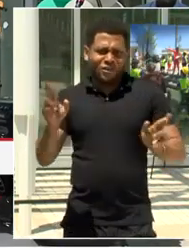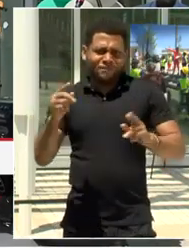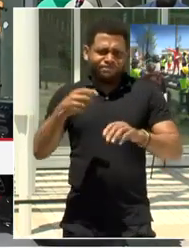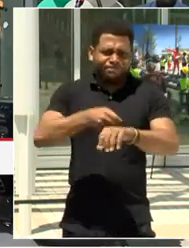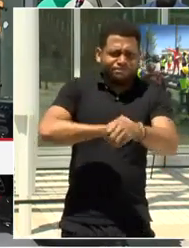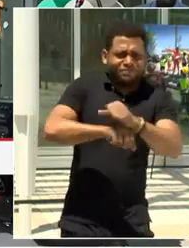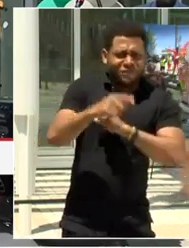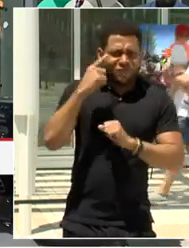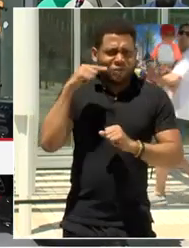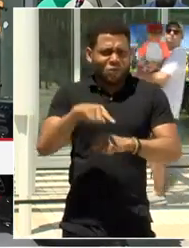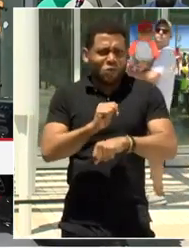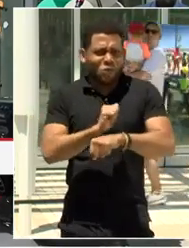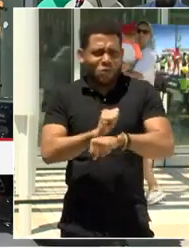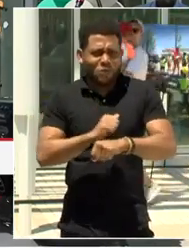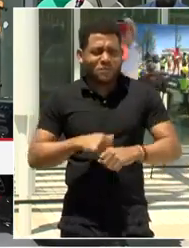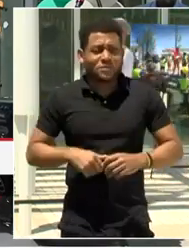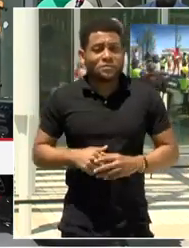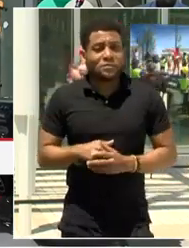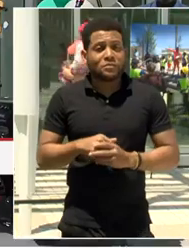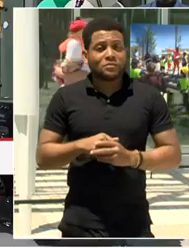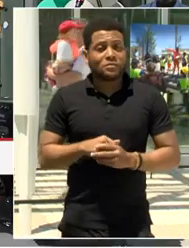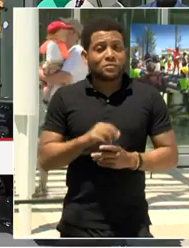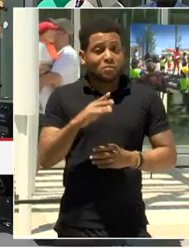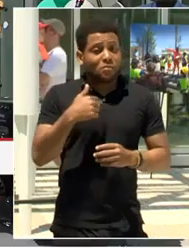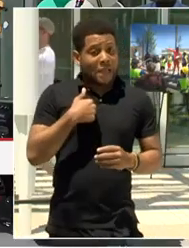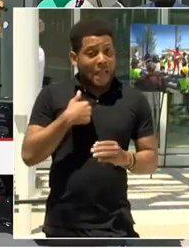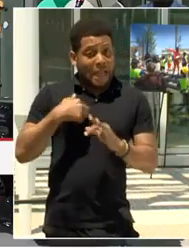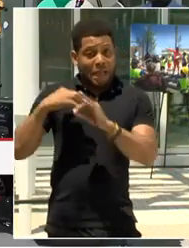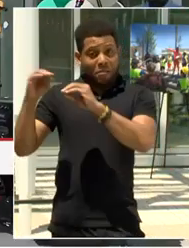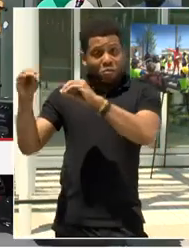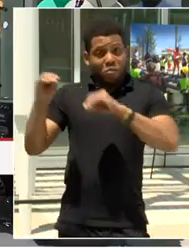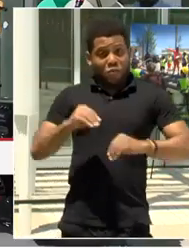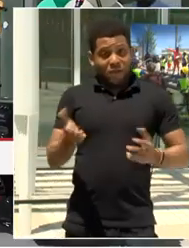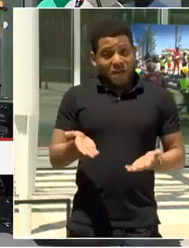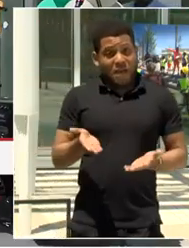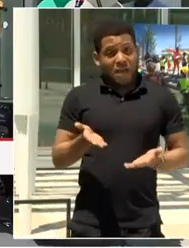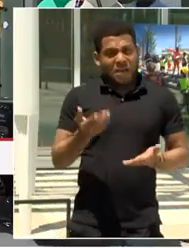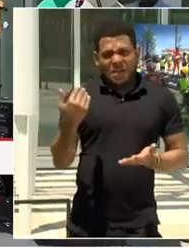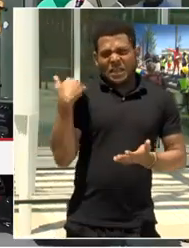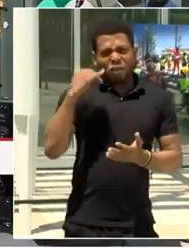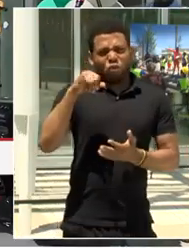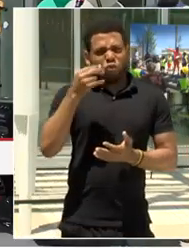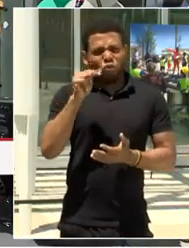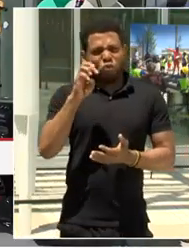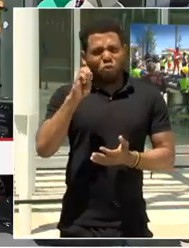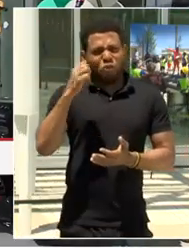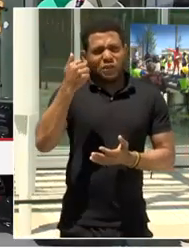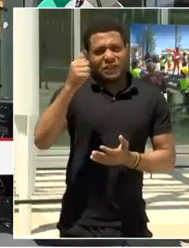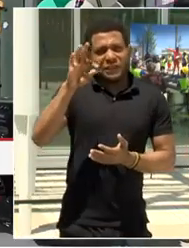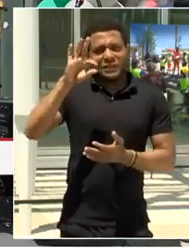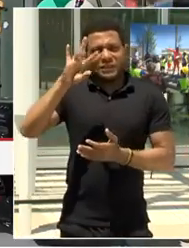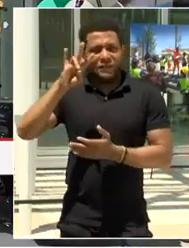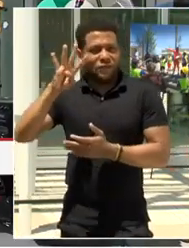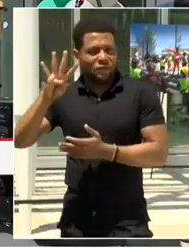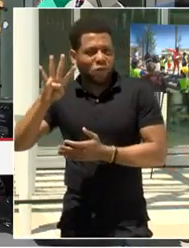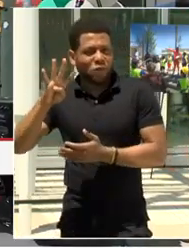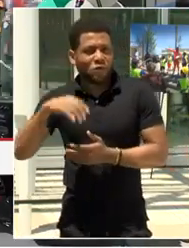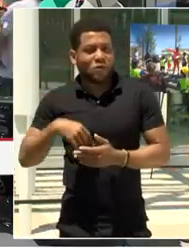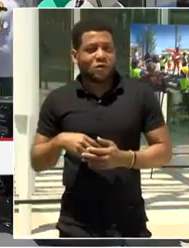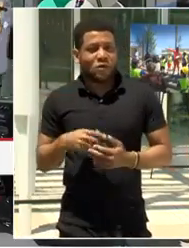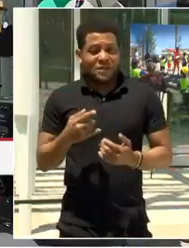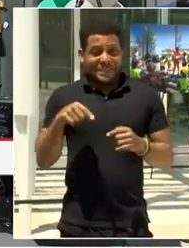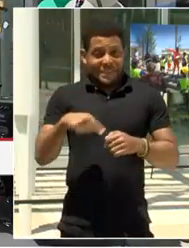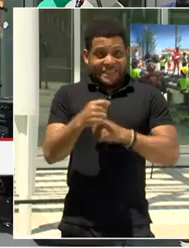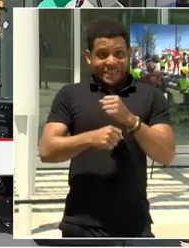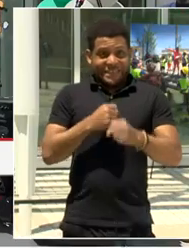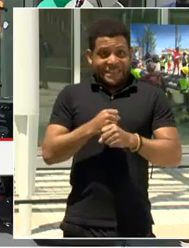I've moved into the neighborhood in June of 1974, whereas this year marks the